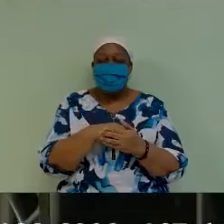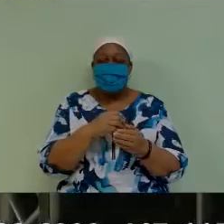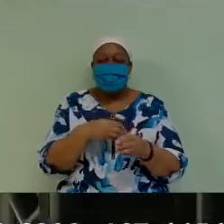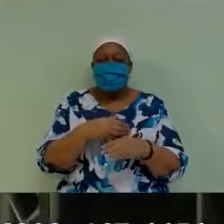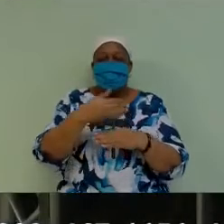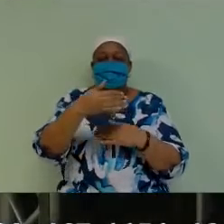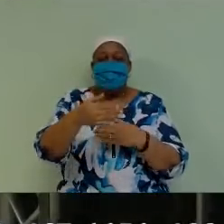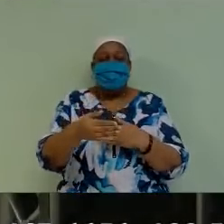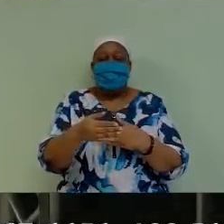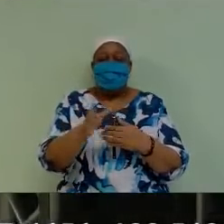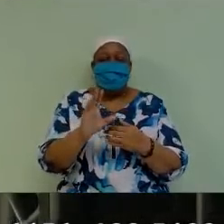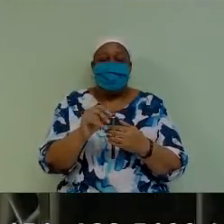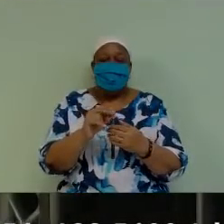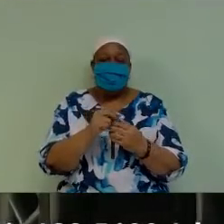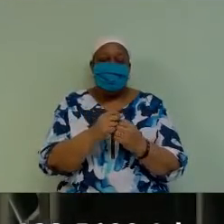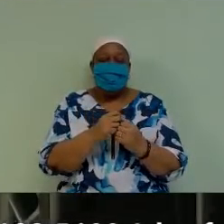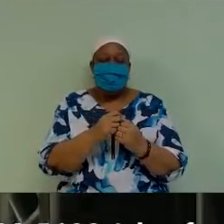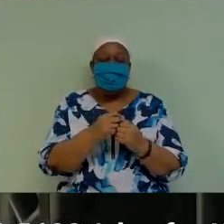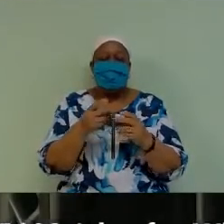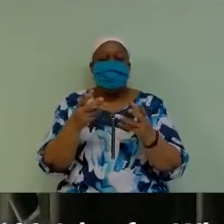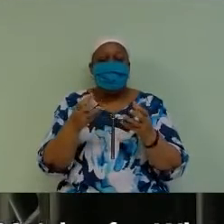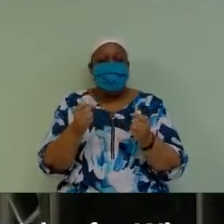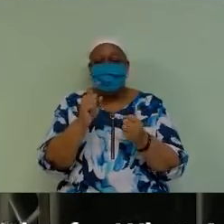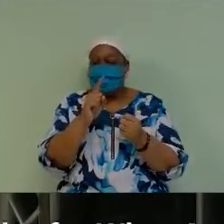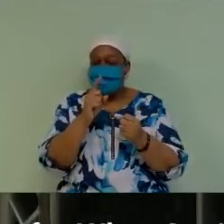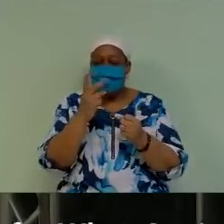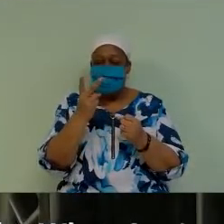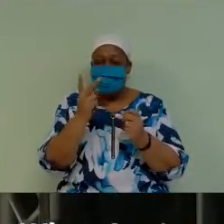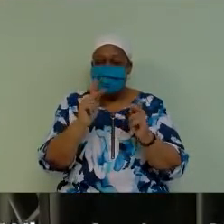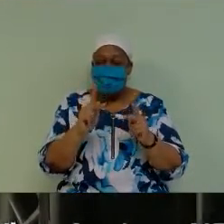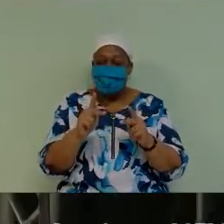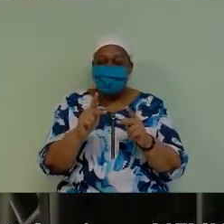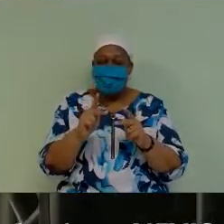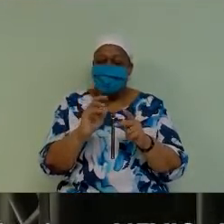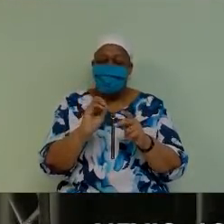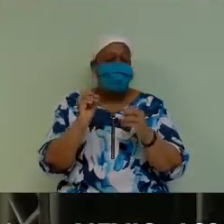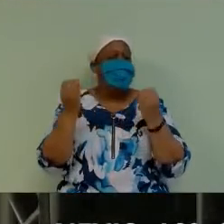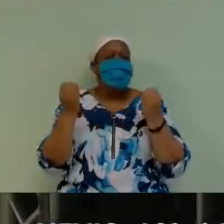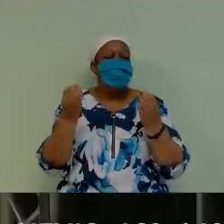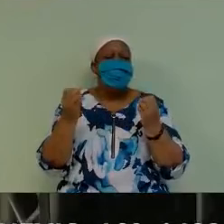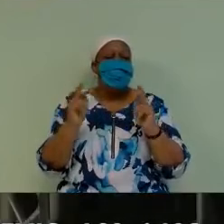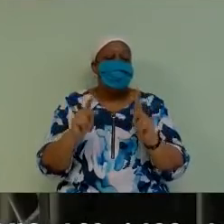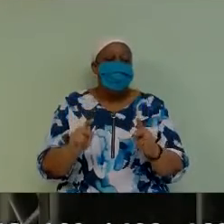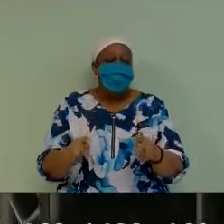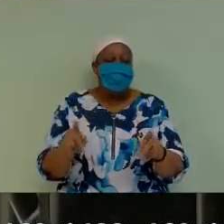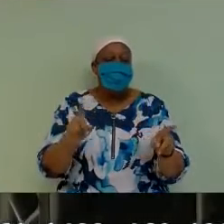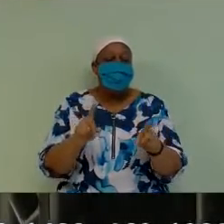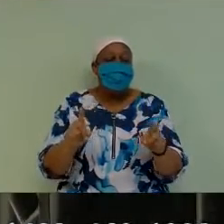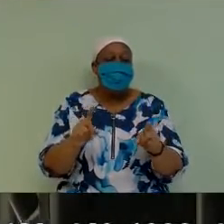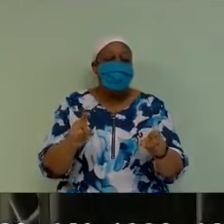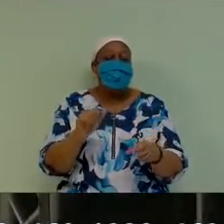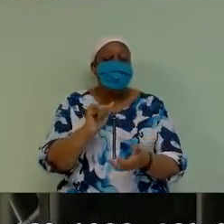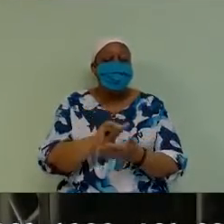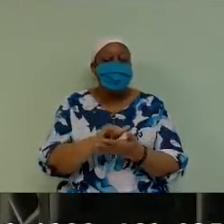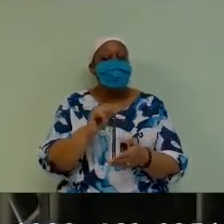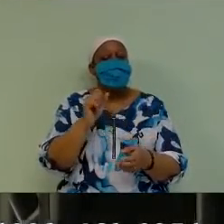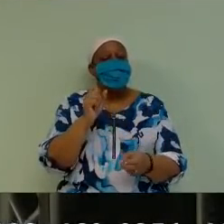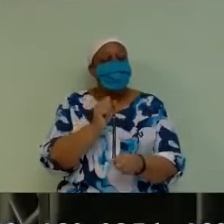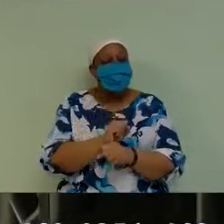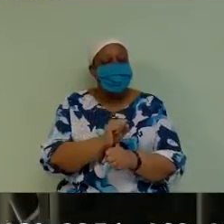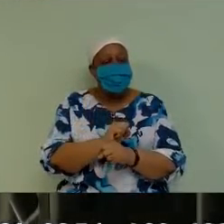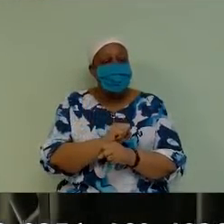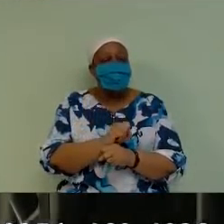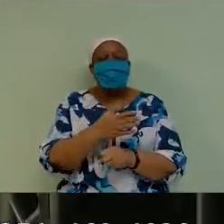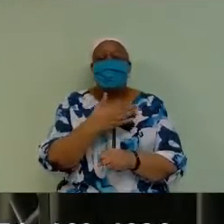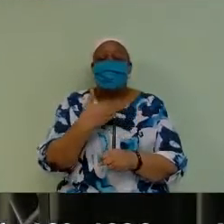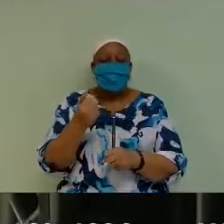go, one or two persons. But there are so many individuals in the various supermarkets, and I do